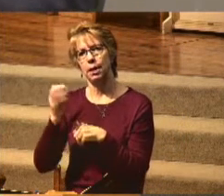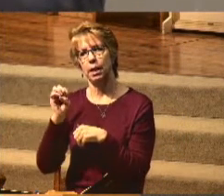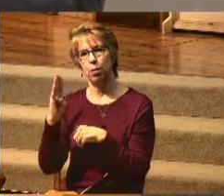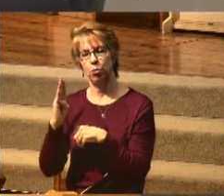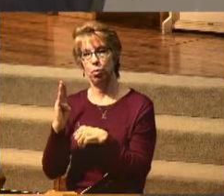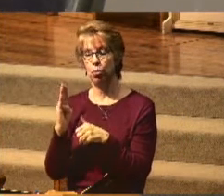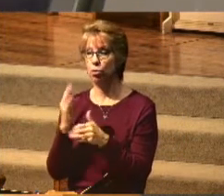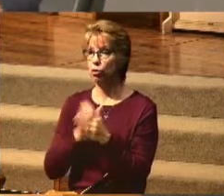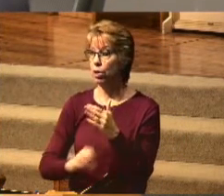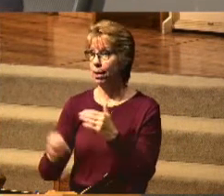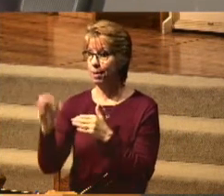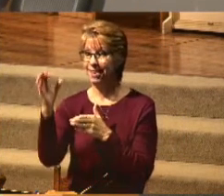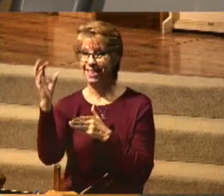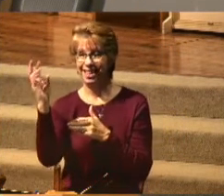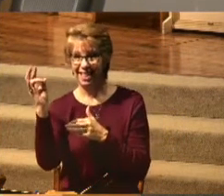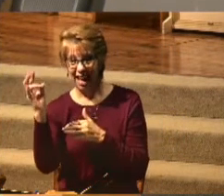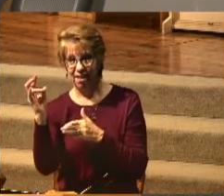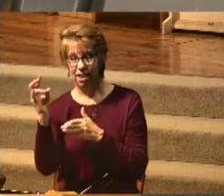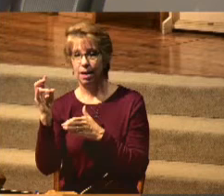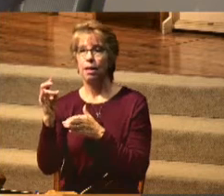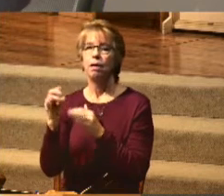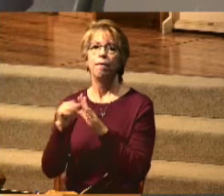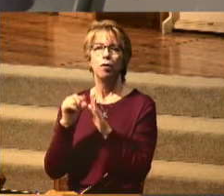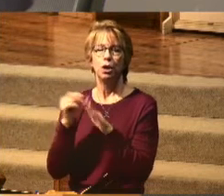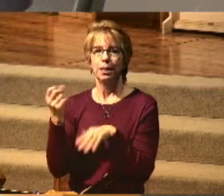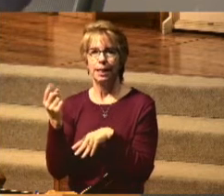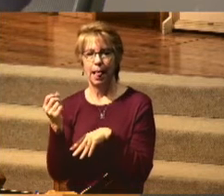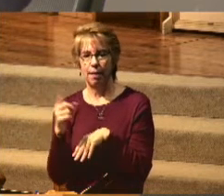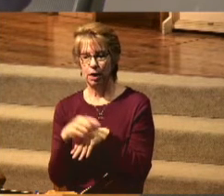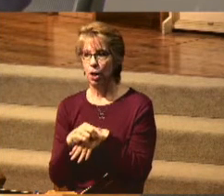Hebrews 11:7 says this, by faith Noah being